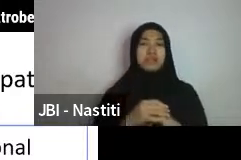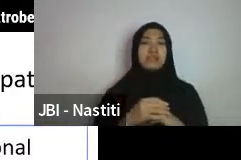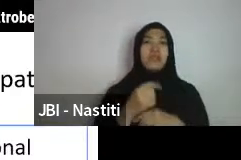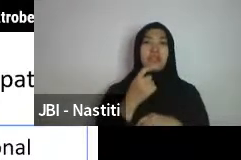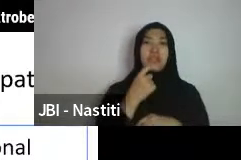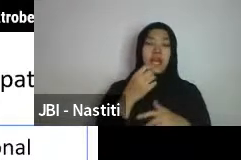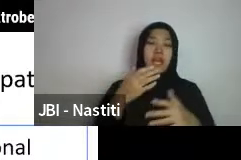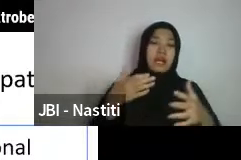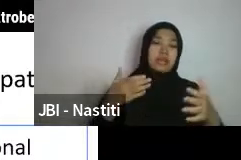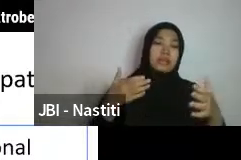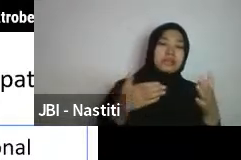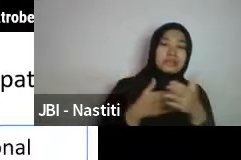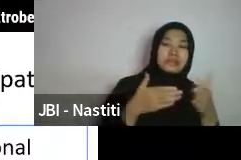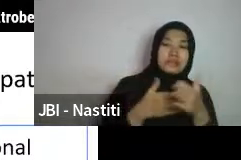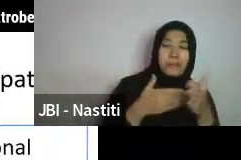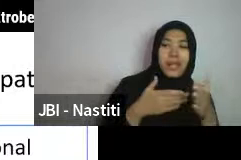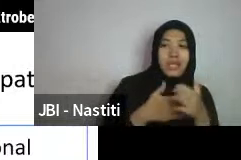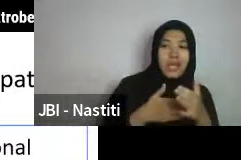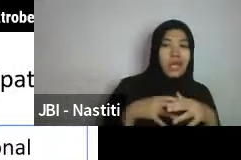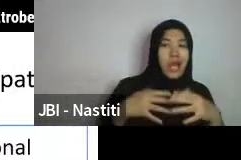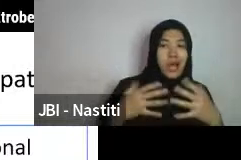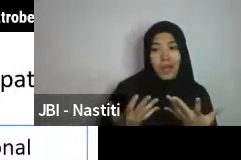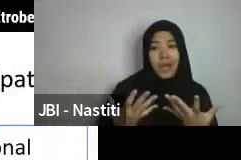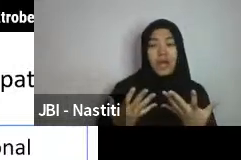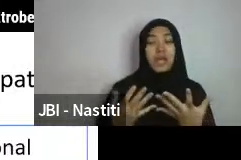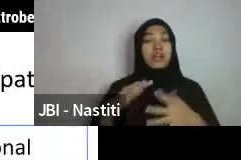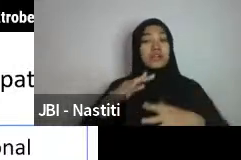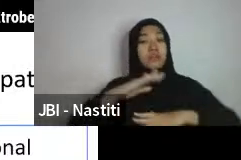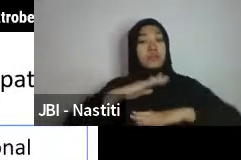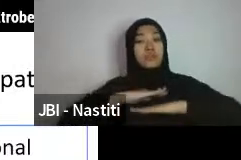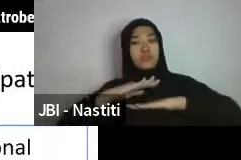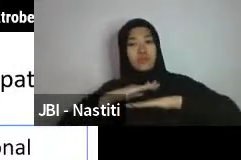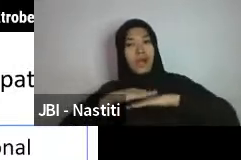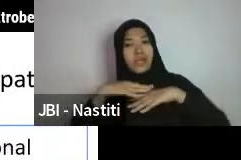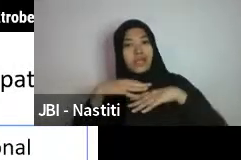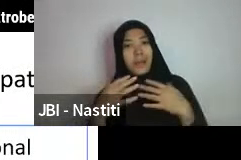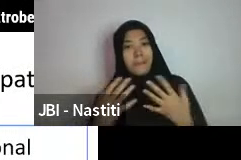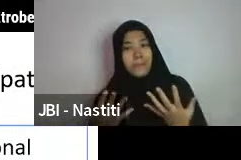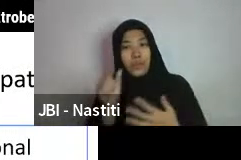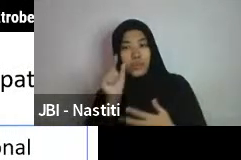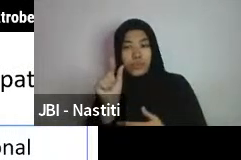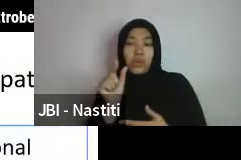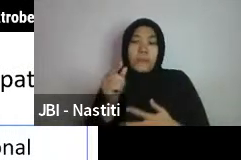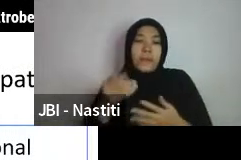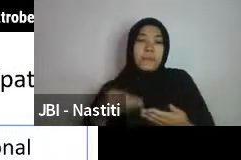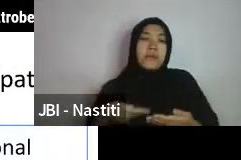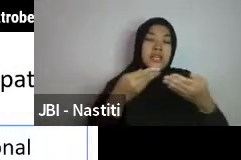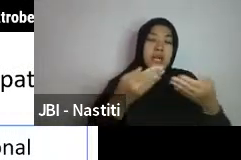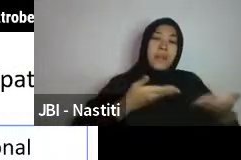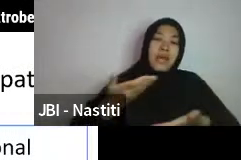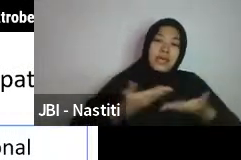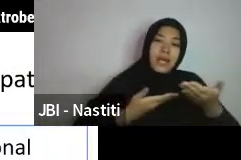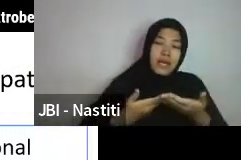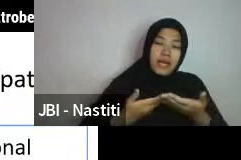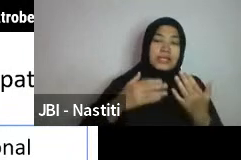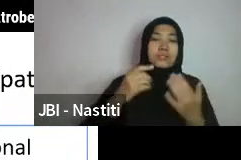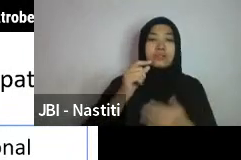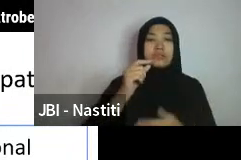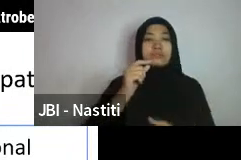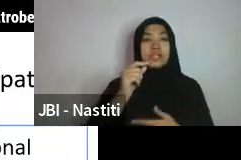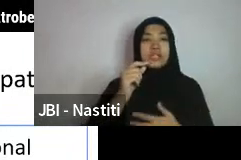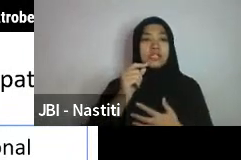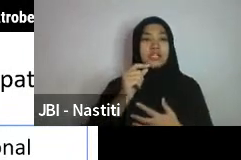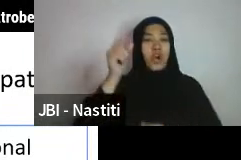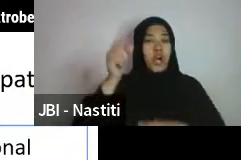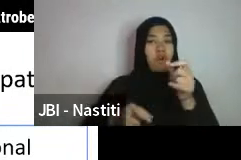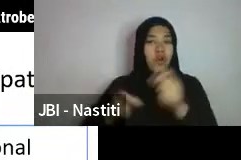and provided to care for people with intellectual disability and mental ill health, and their experience and education and